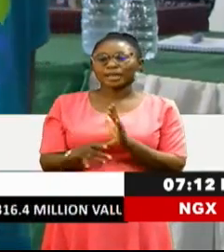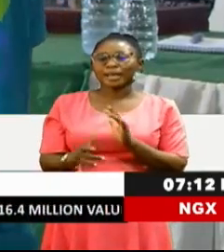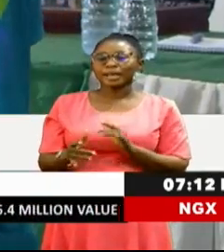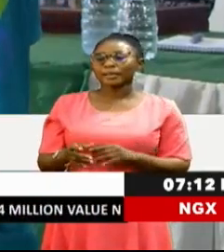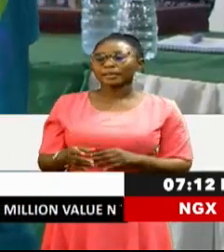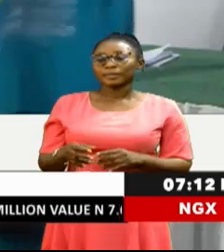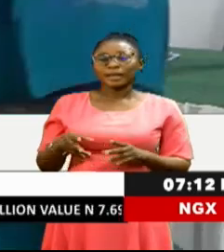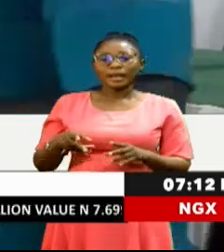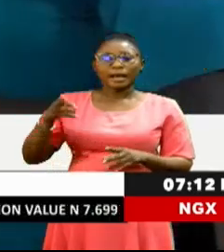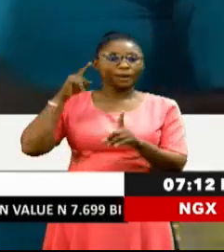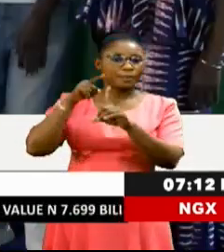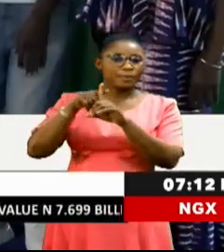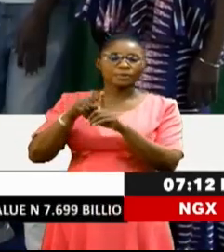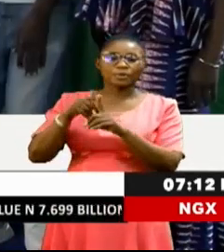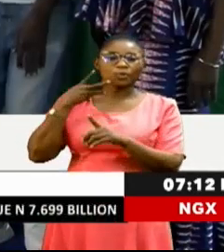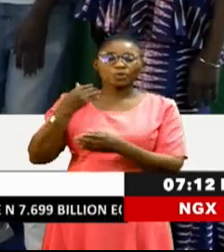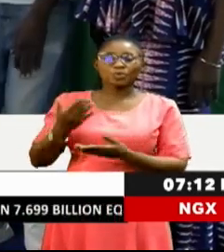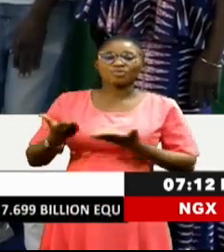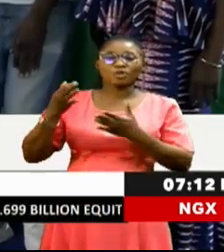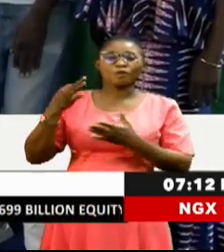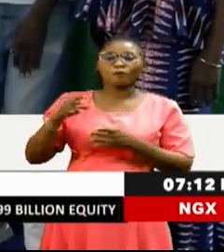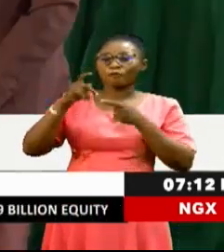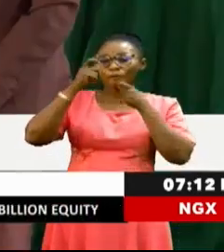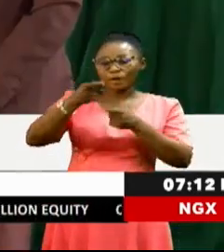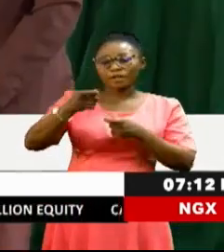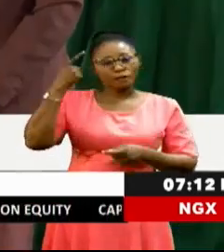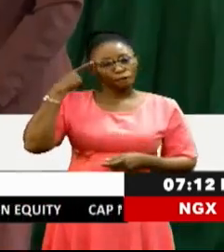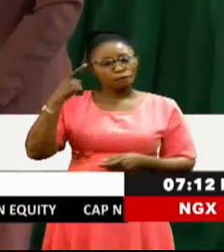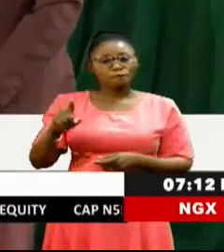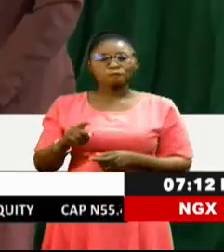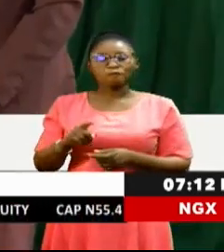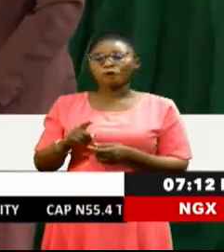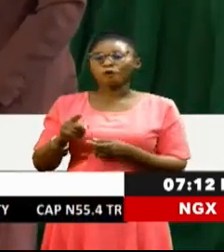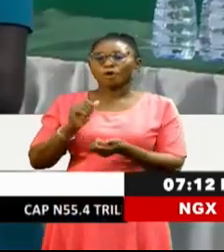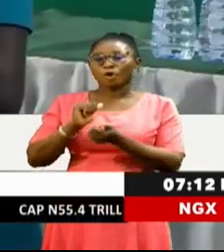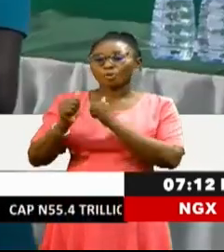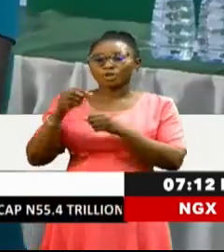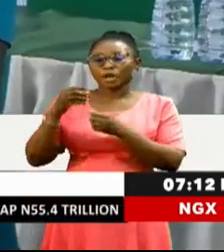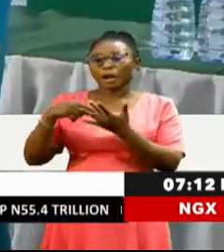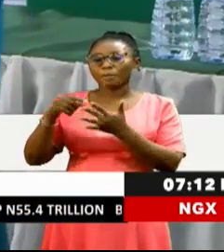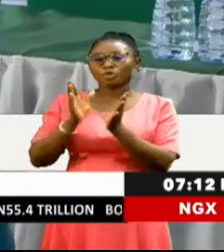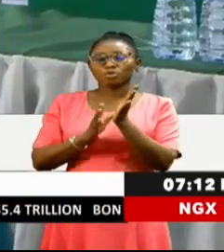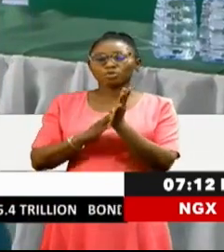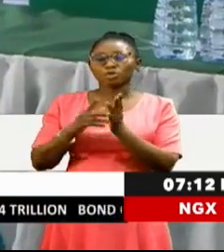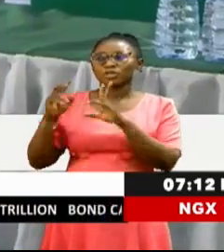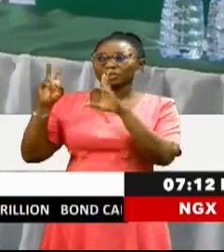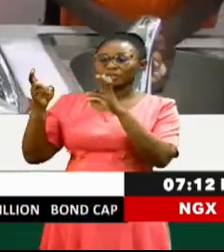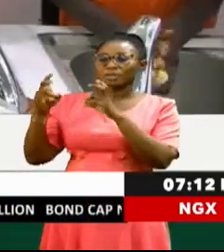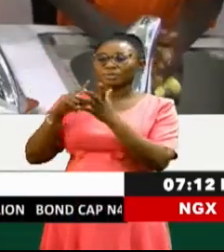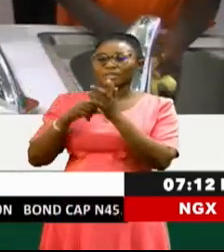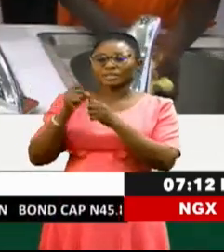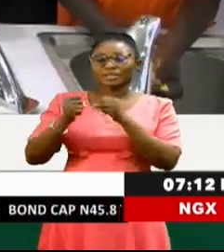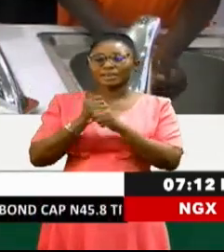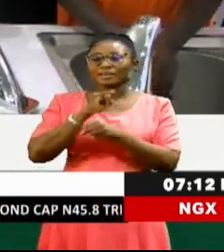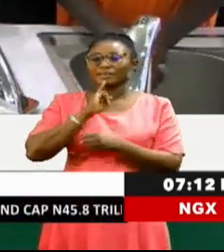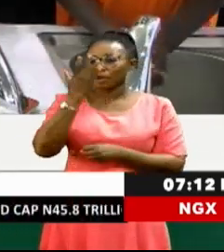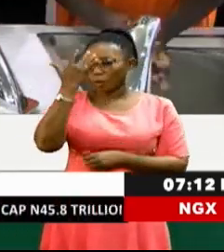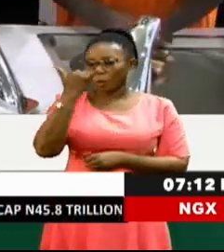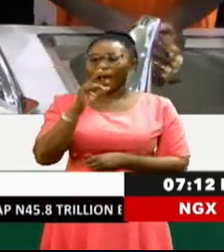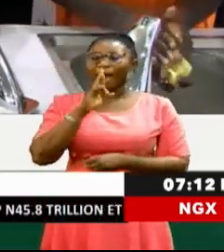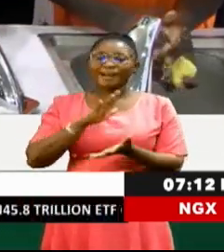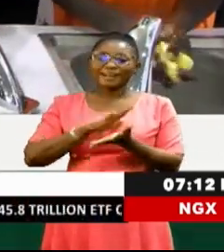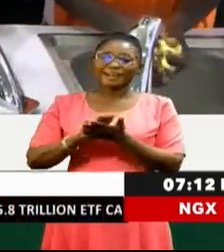event were presentation of prize for winners of the inter-schools competition, among others. The theme for this year's celebration is Why Are Clean Hands